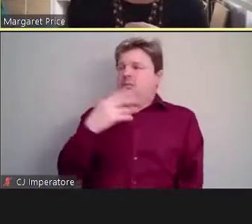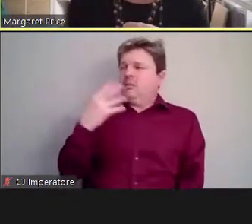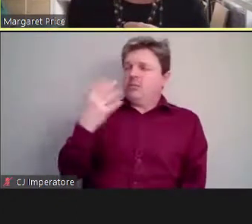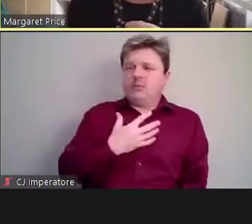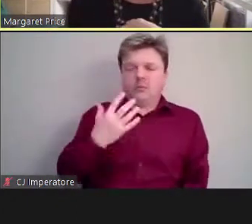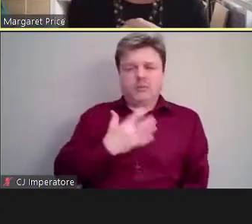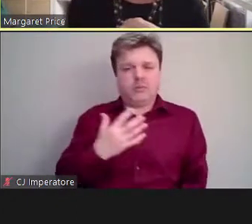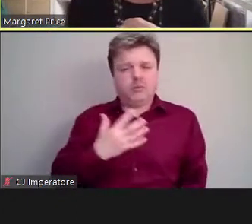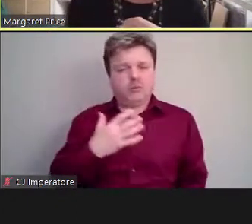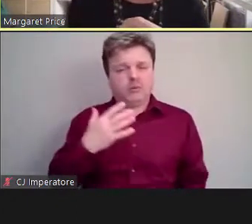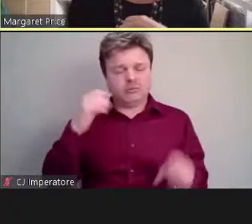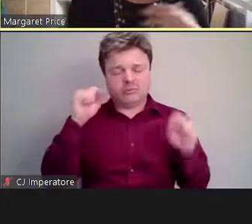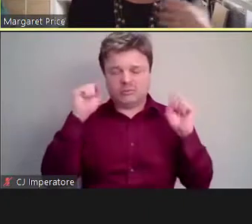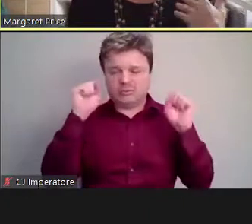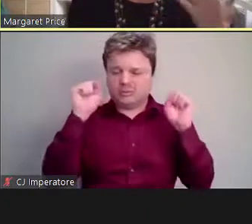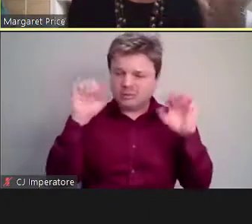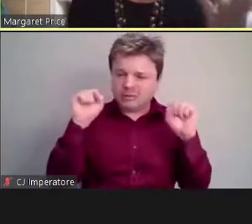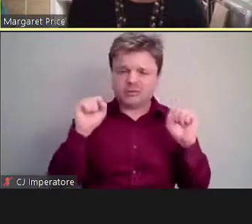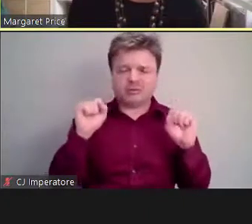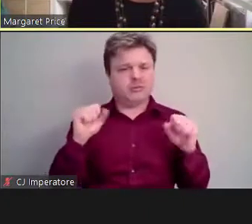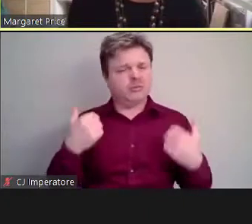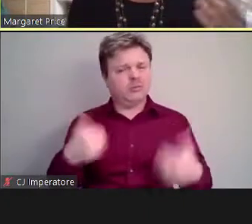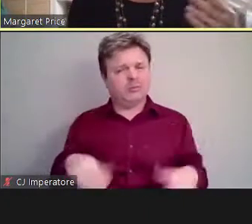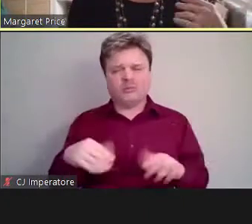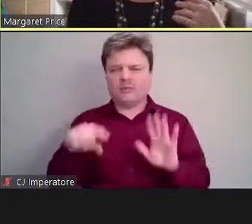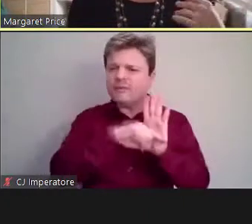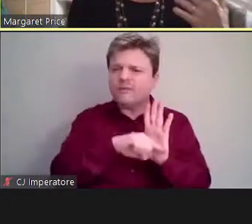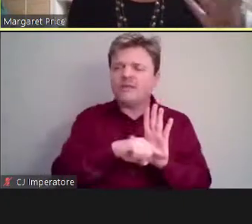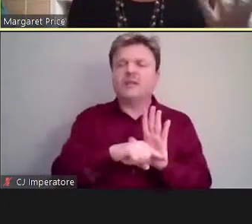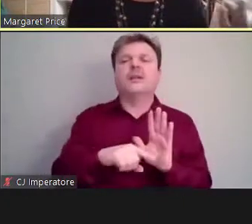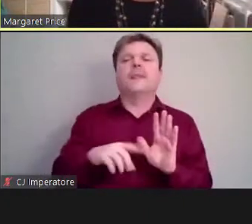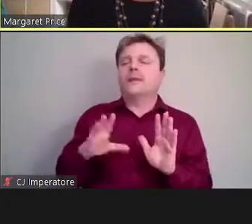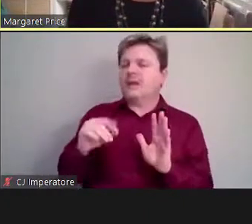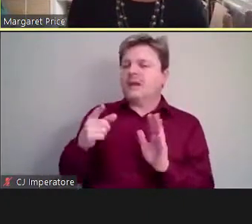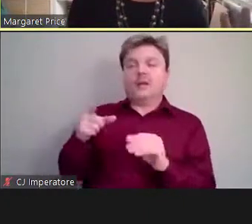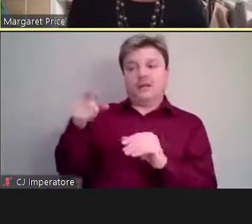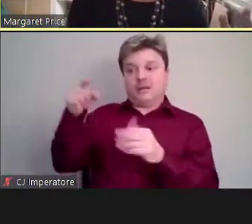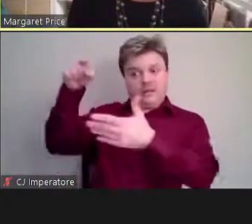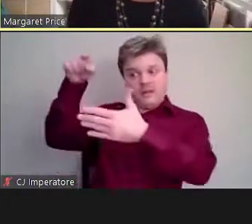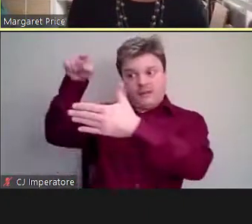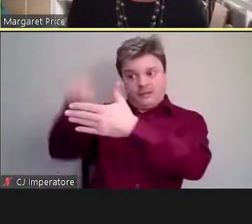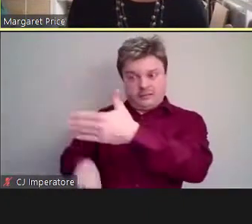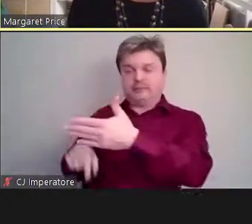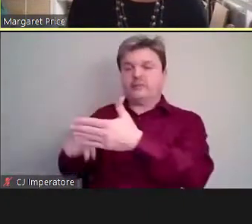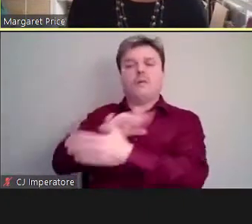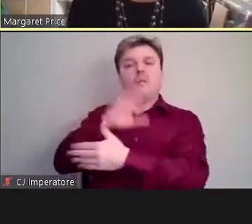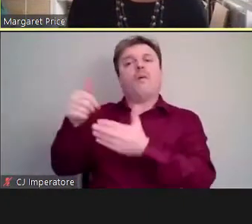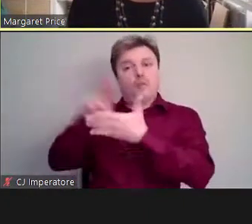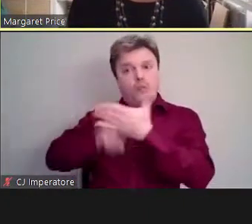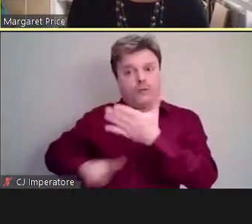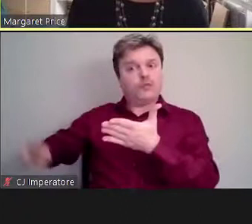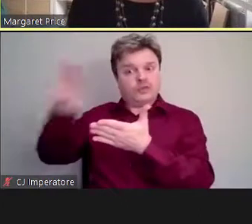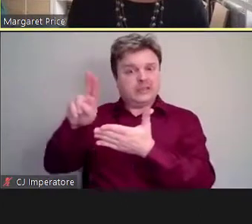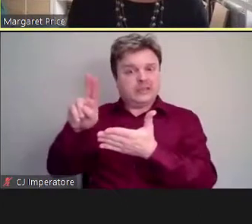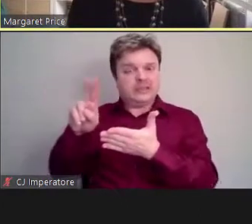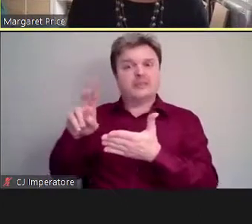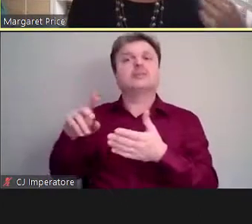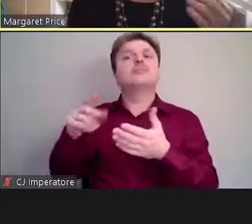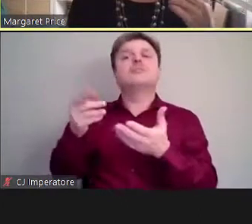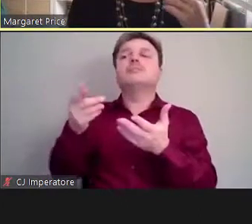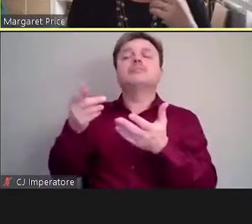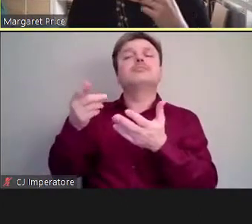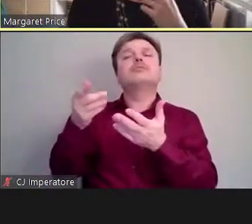is after cataloging in detail all of the university's resources for supporting mental